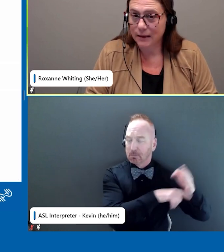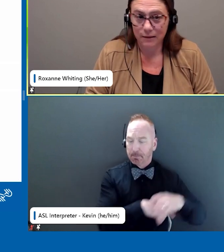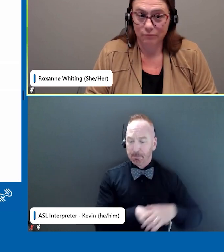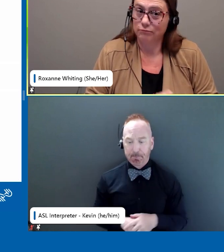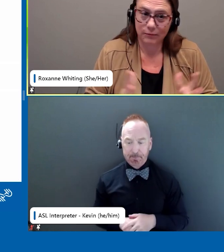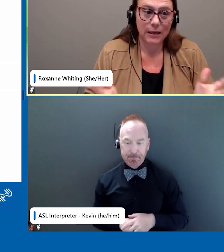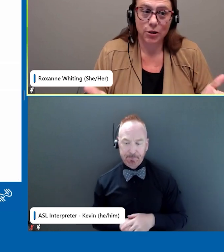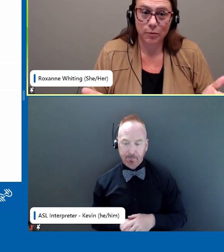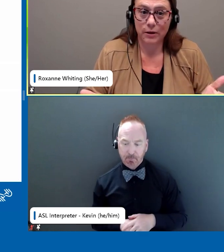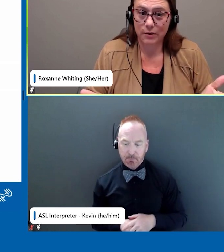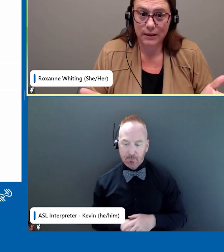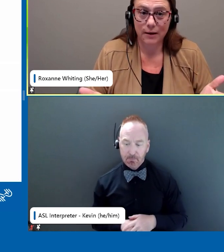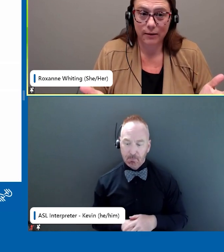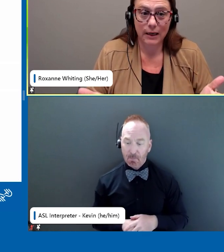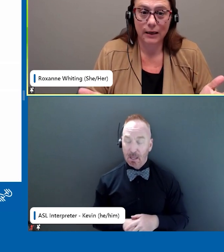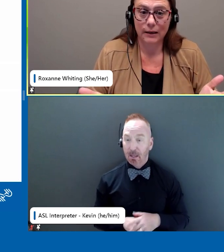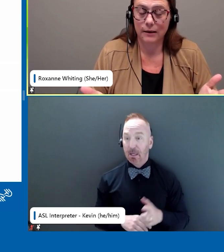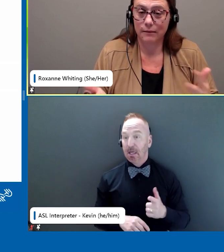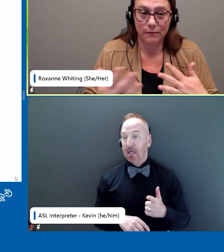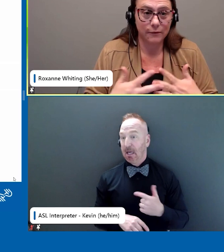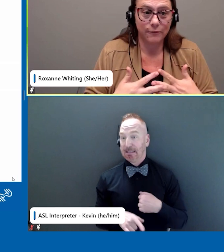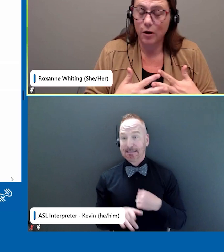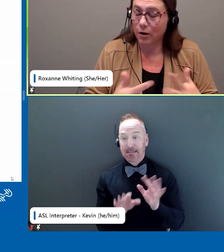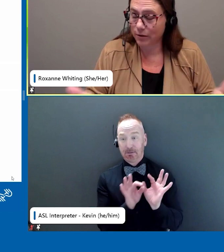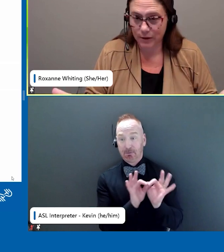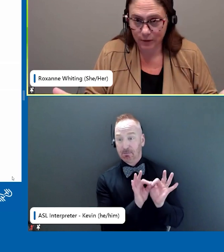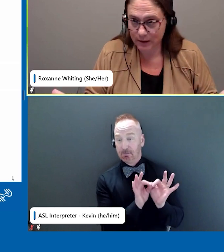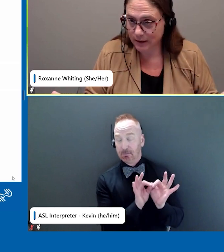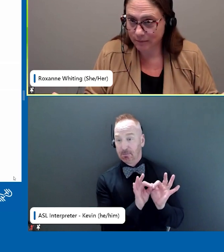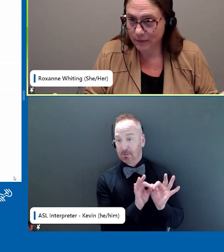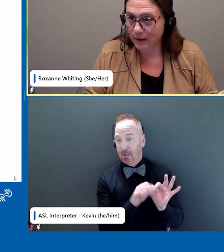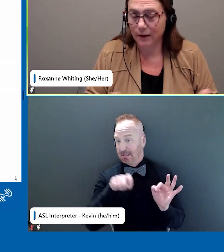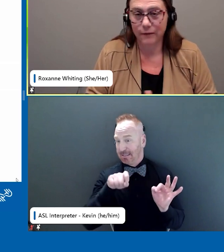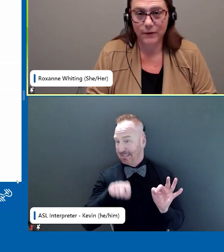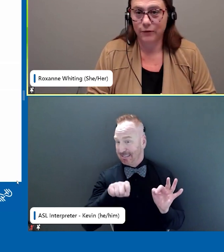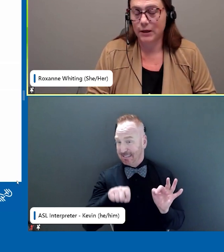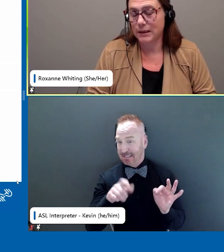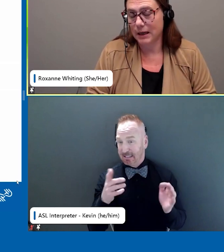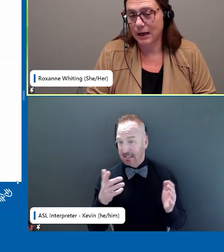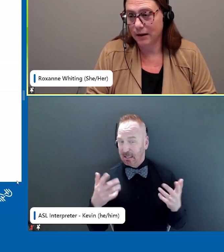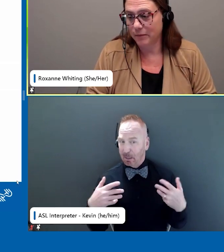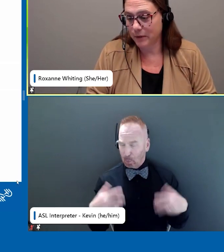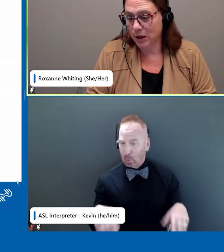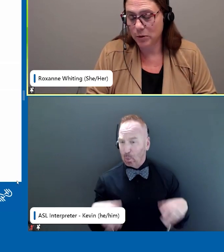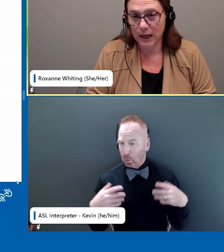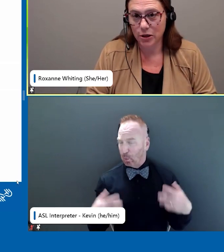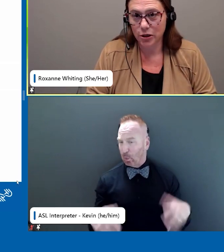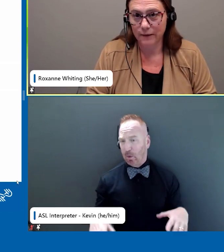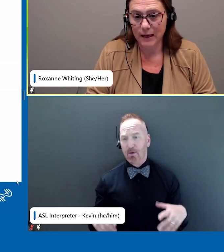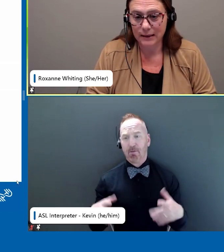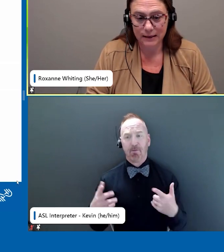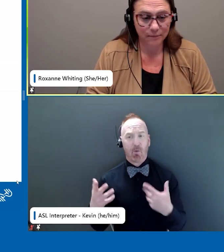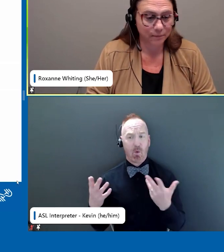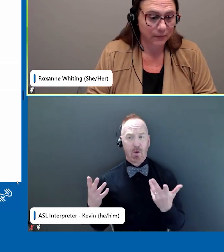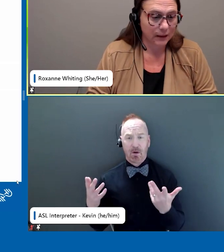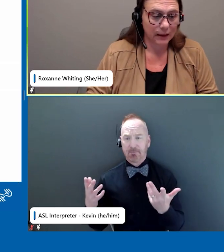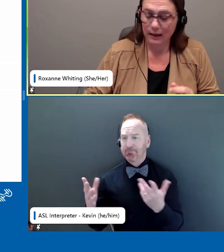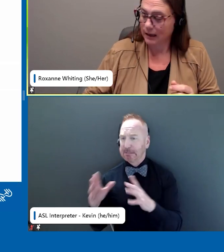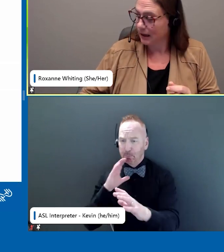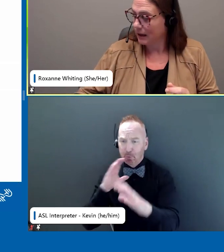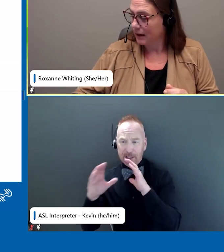like I said, interpreters are needed for all sorts of different communication events.